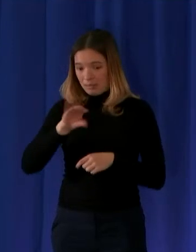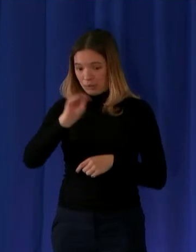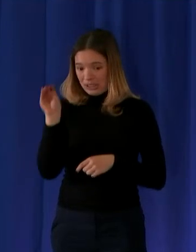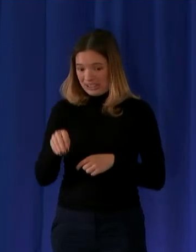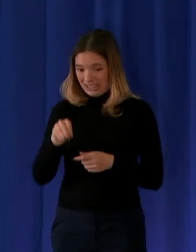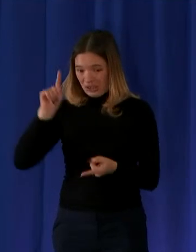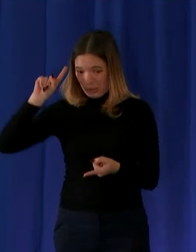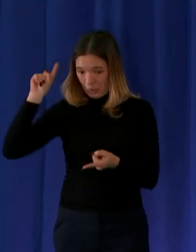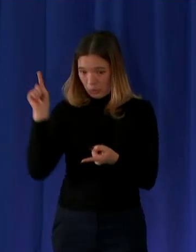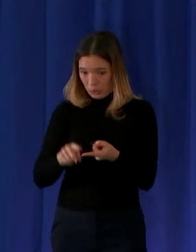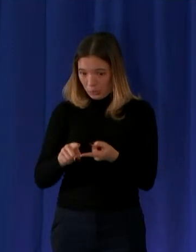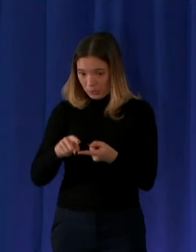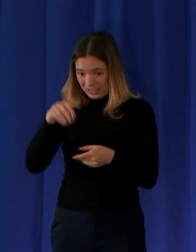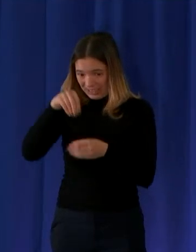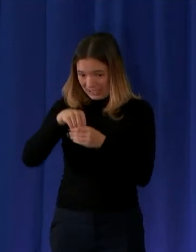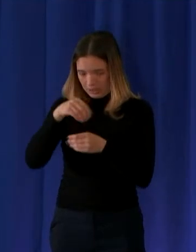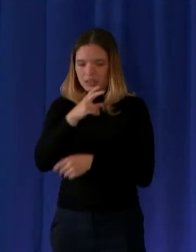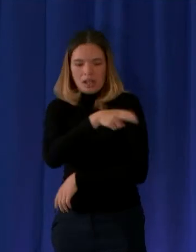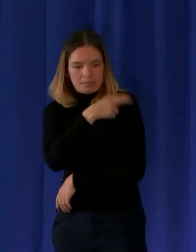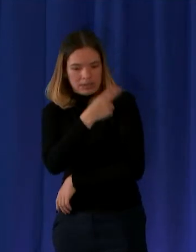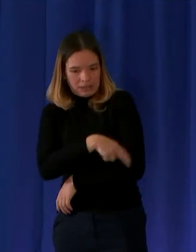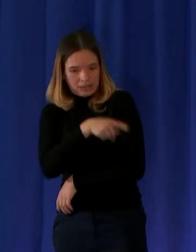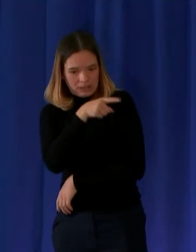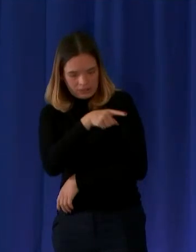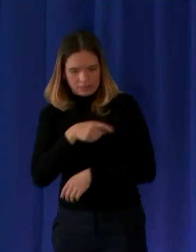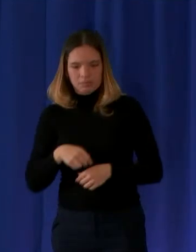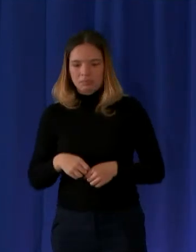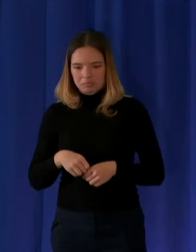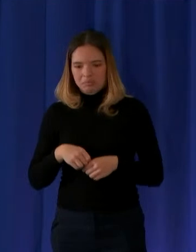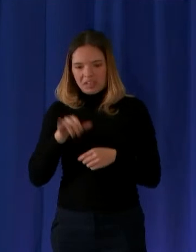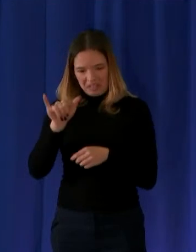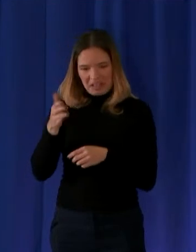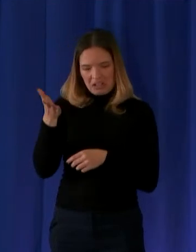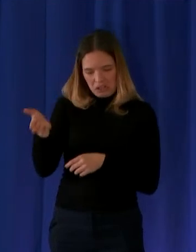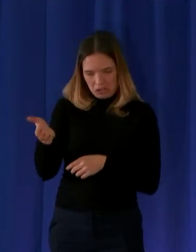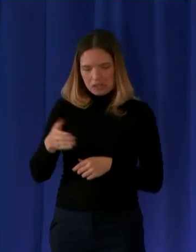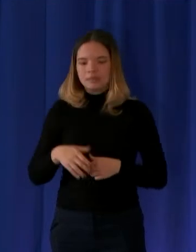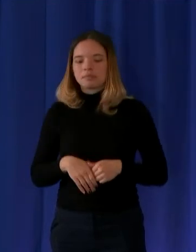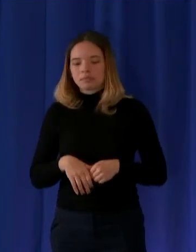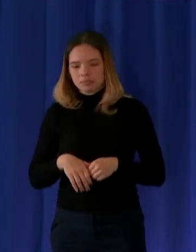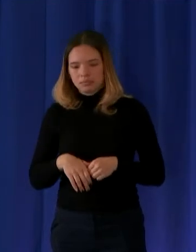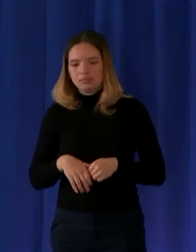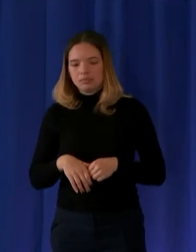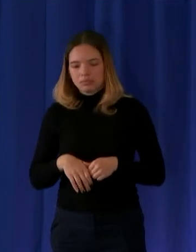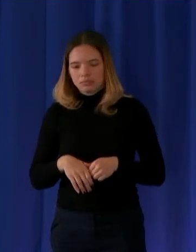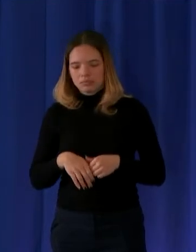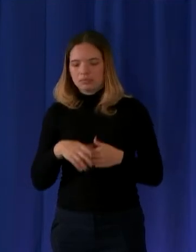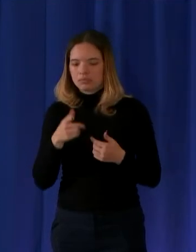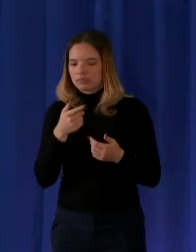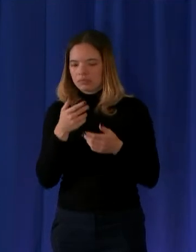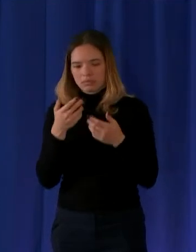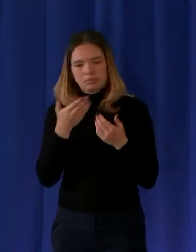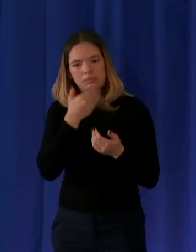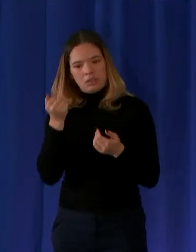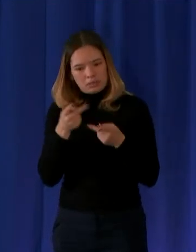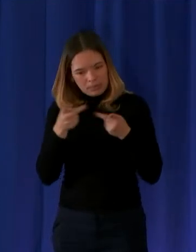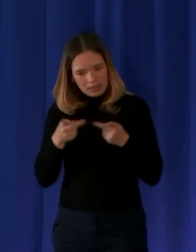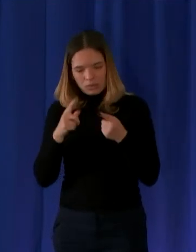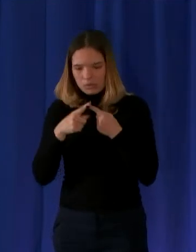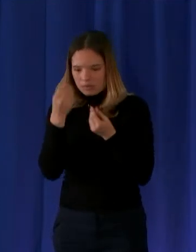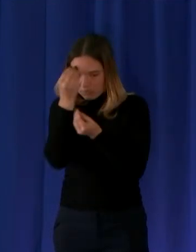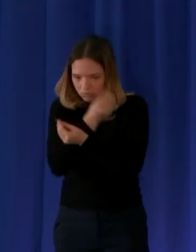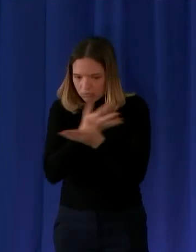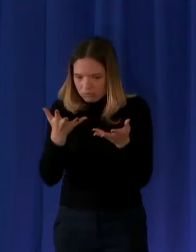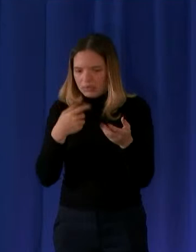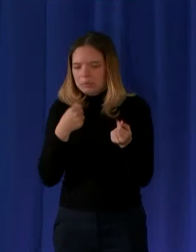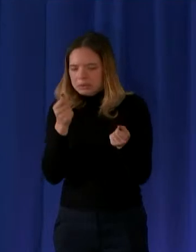95% reduction in hospitalizations. And we're in a much better place now to